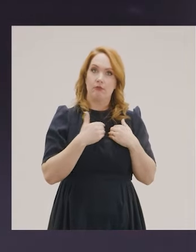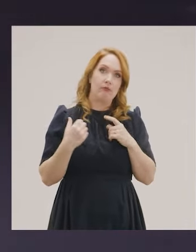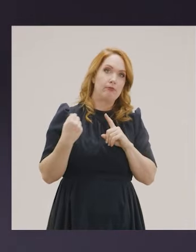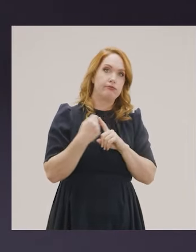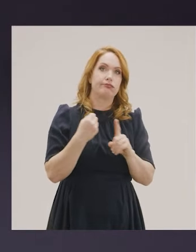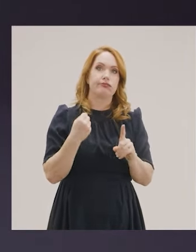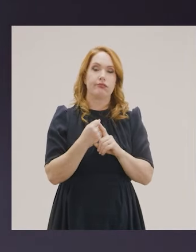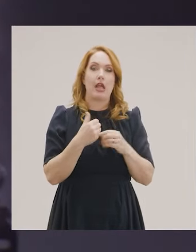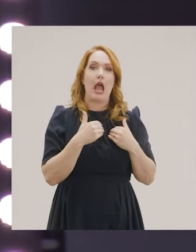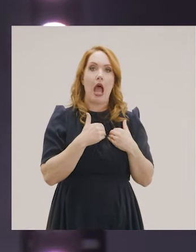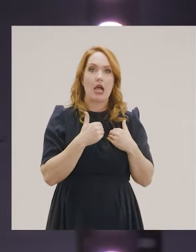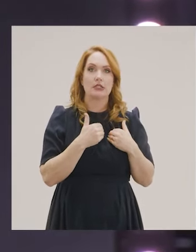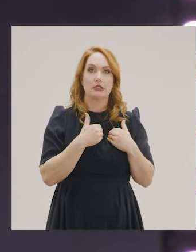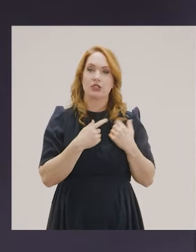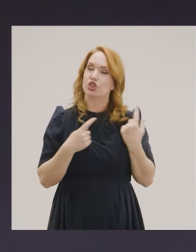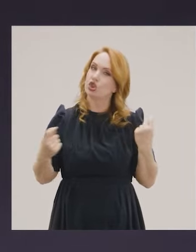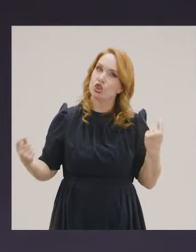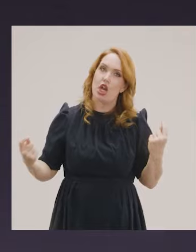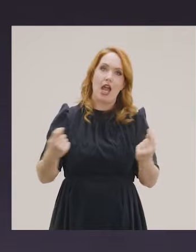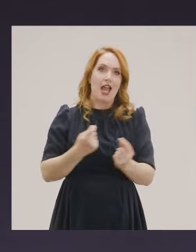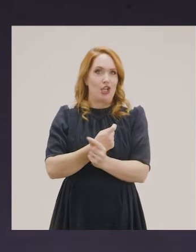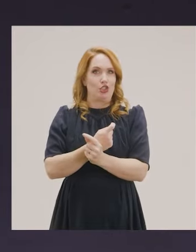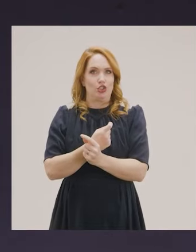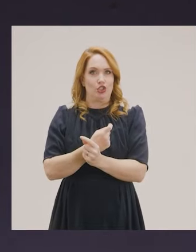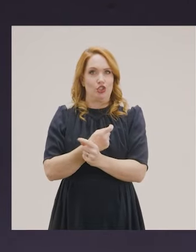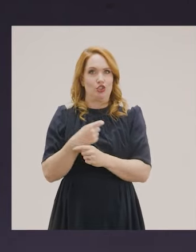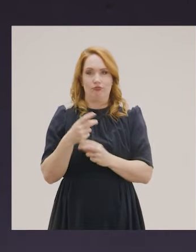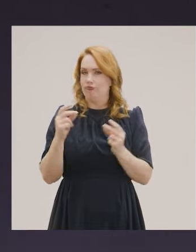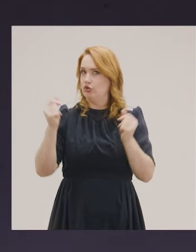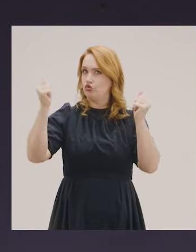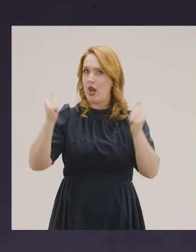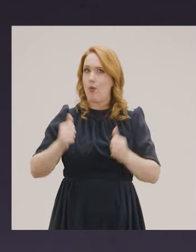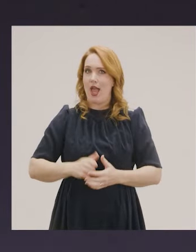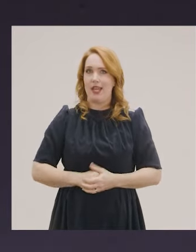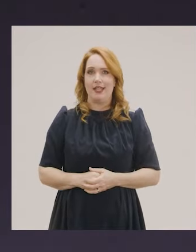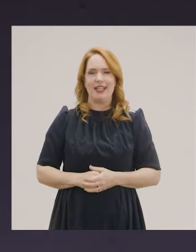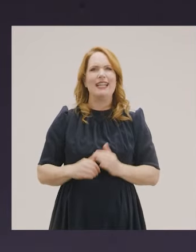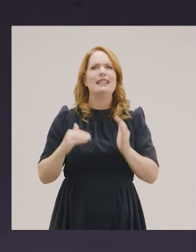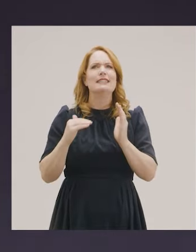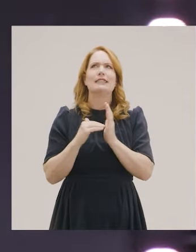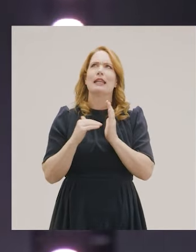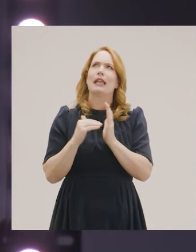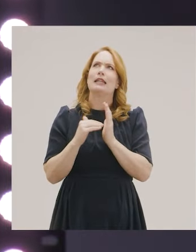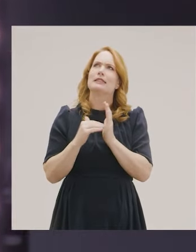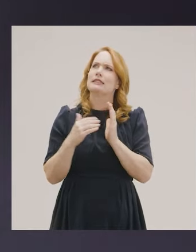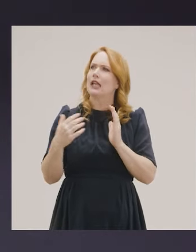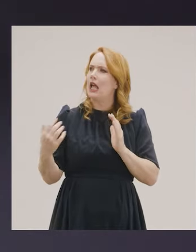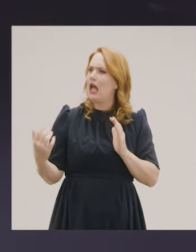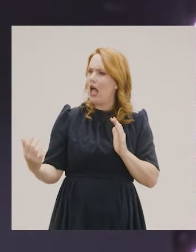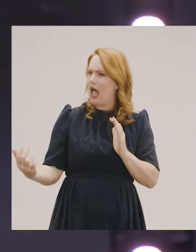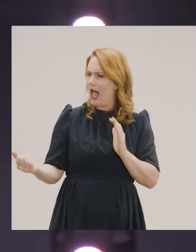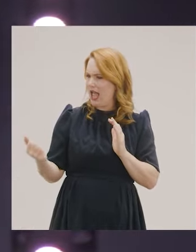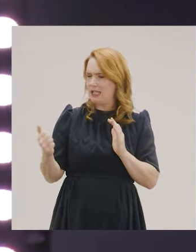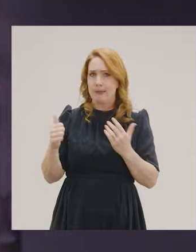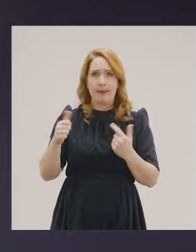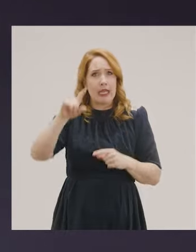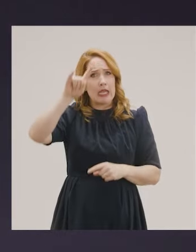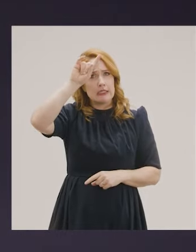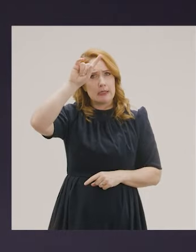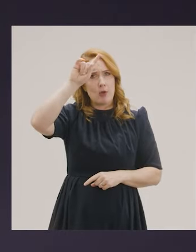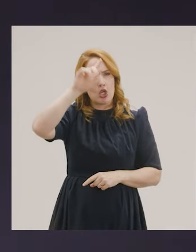in Zacchaeus' heart. Something radically changed in that moment. You see, Zacchaeus had, I would